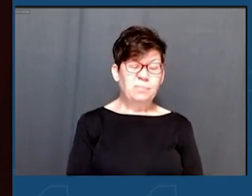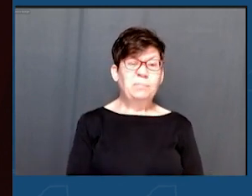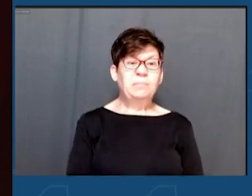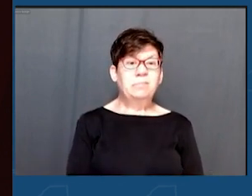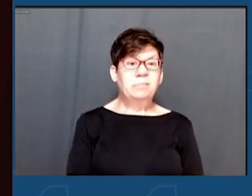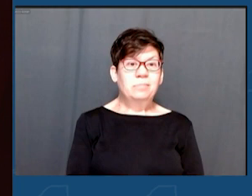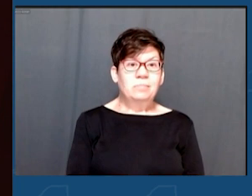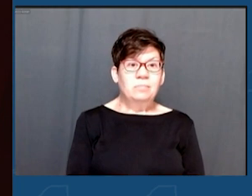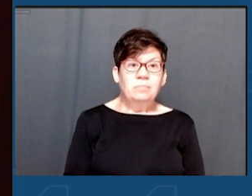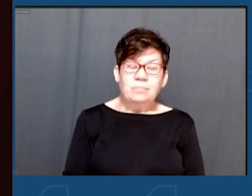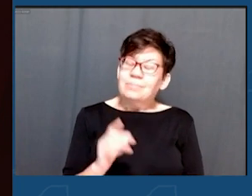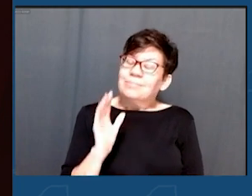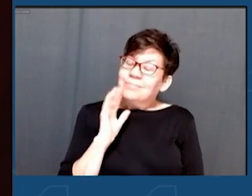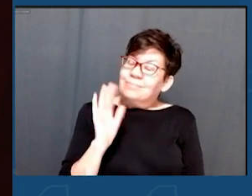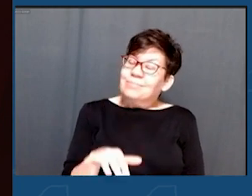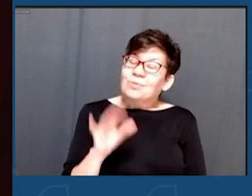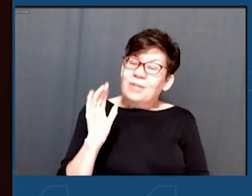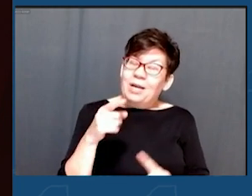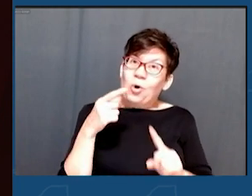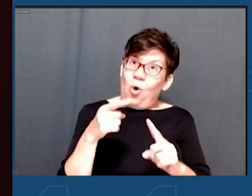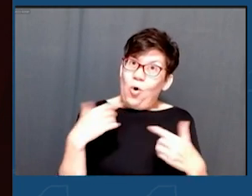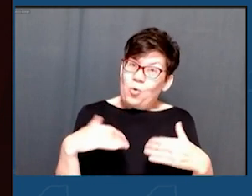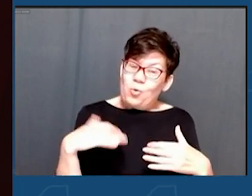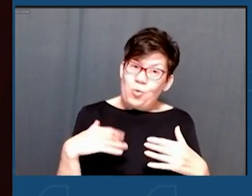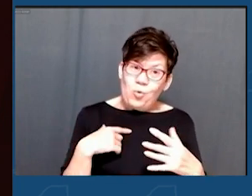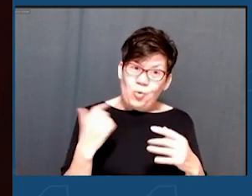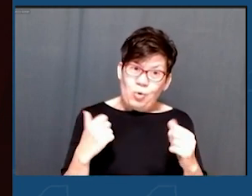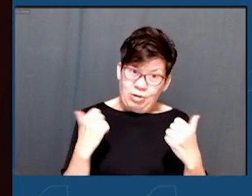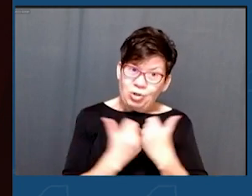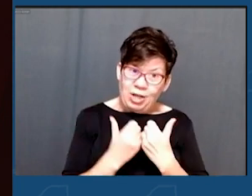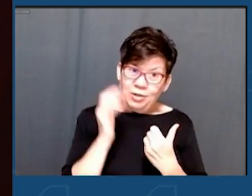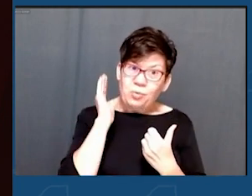It's ambitious. It can be challenging.